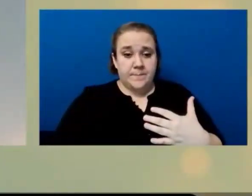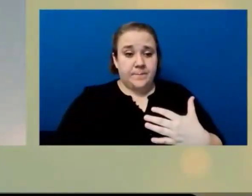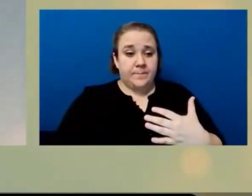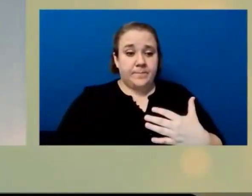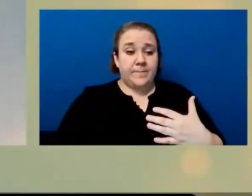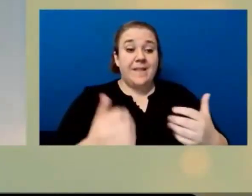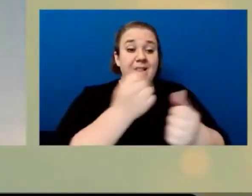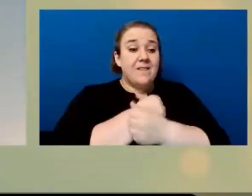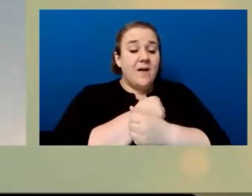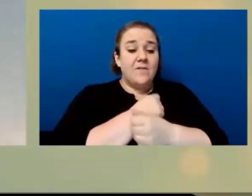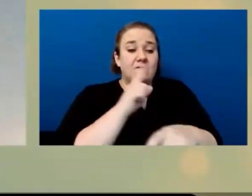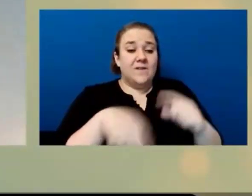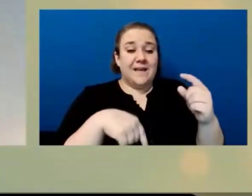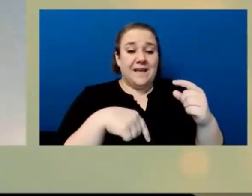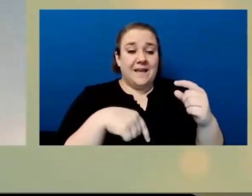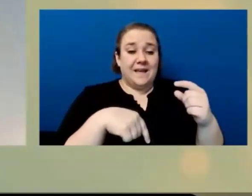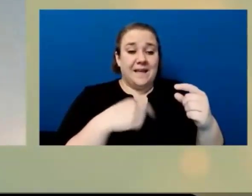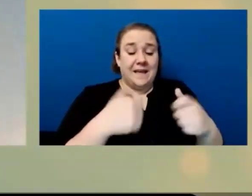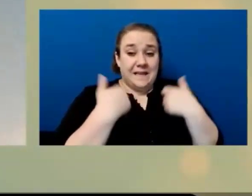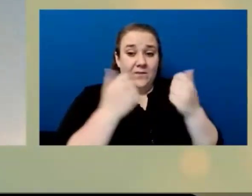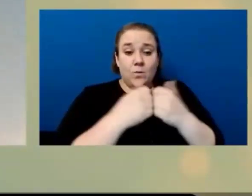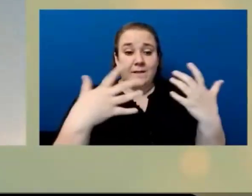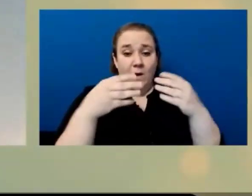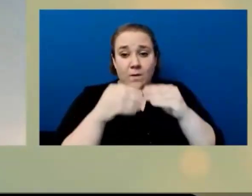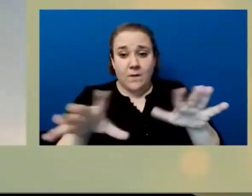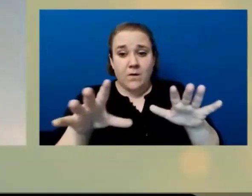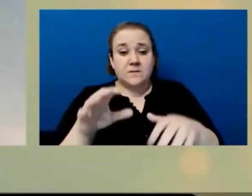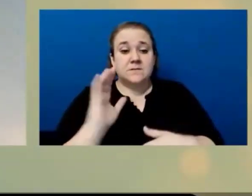all, every strand, every warp and weft.